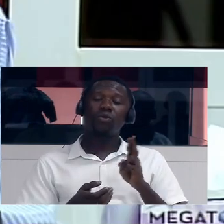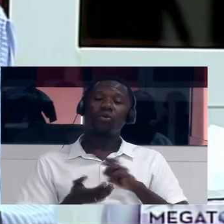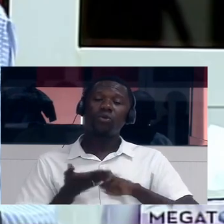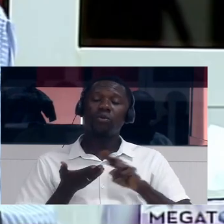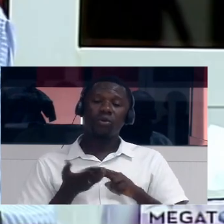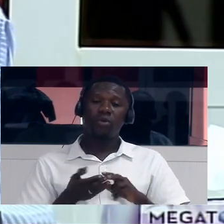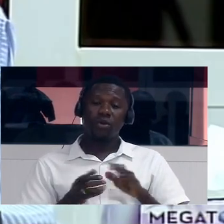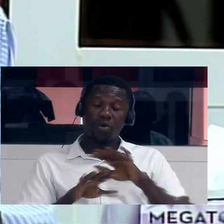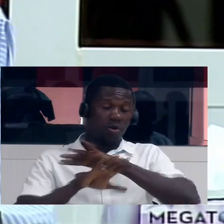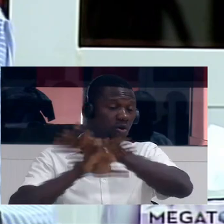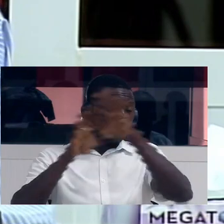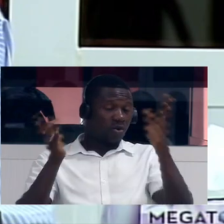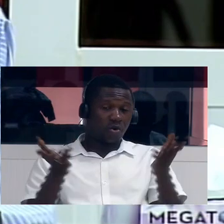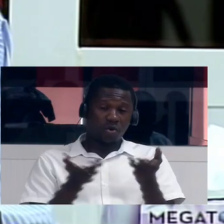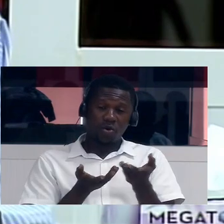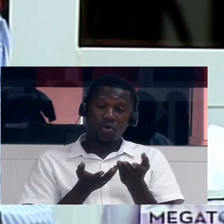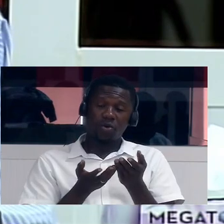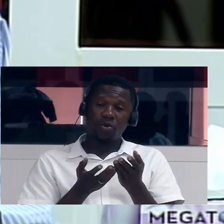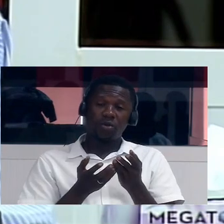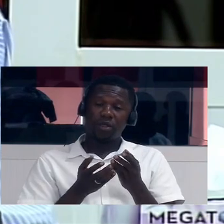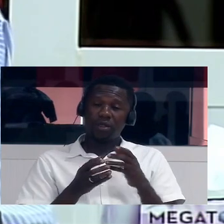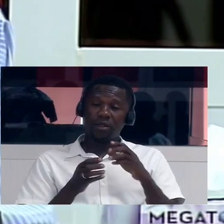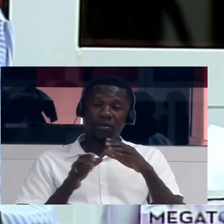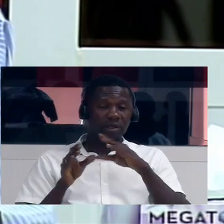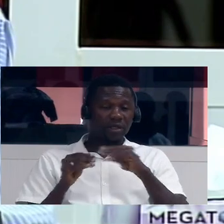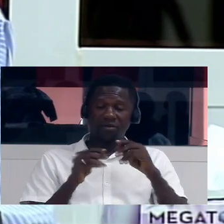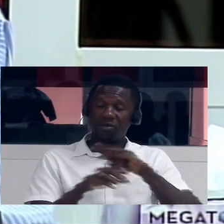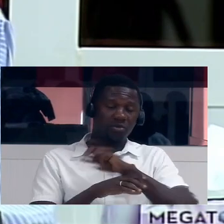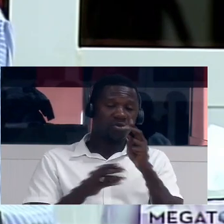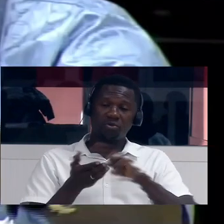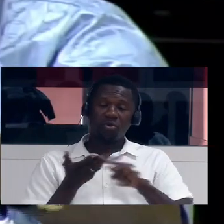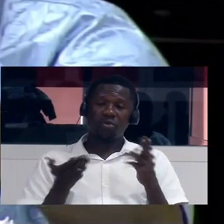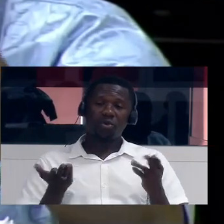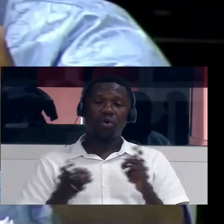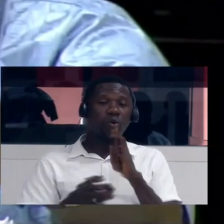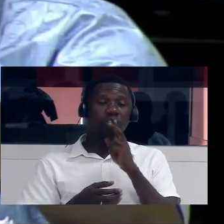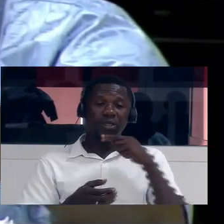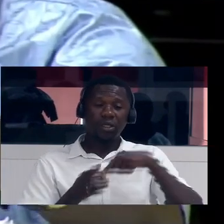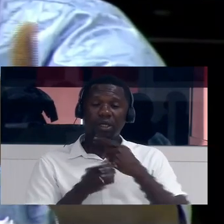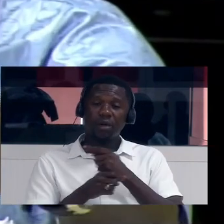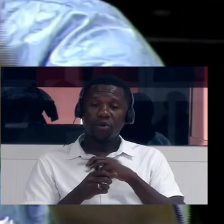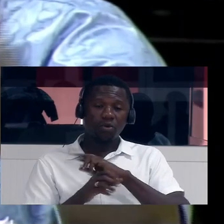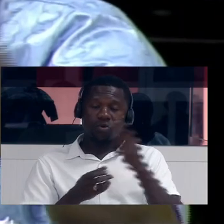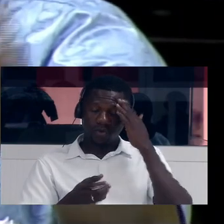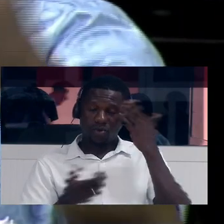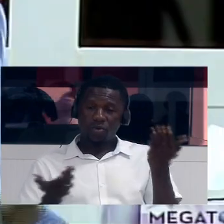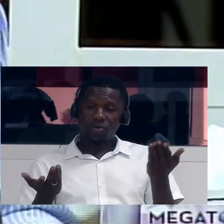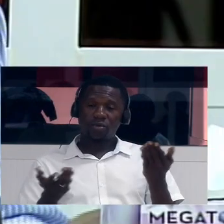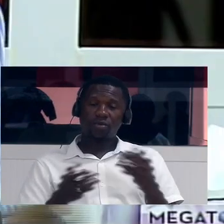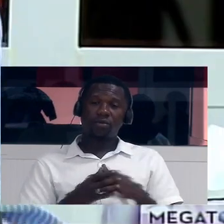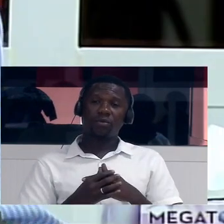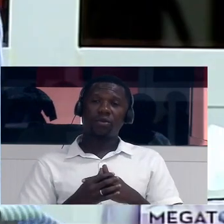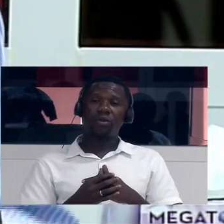whole system was abnormal. Who is in the Gambia who will say it was normal? Why was it abnormal? Explain yourself, Mr. King, so